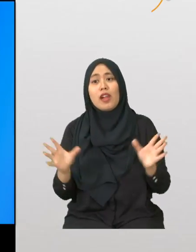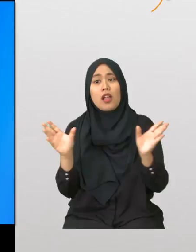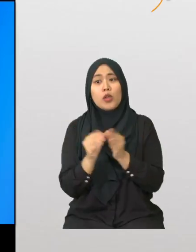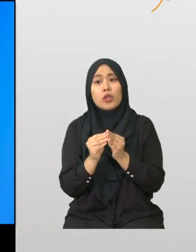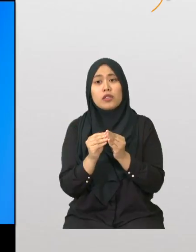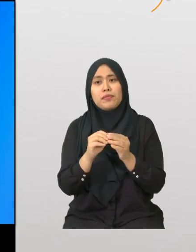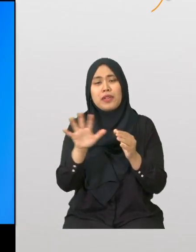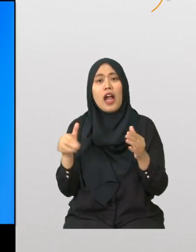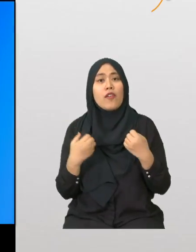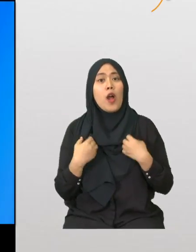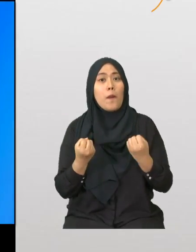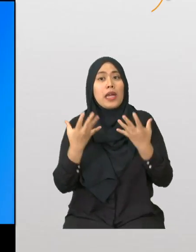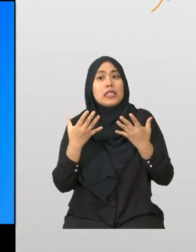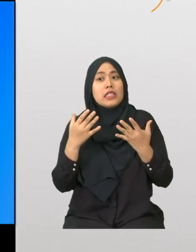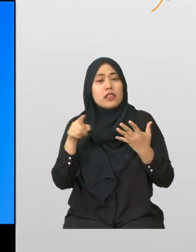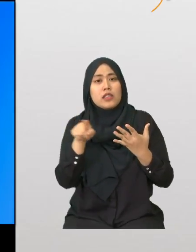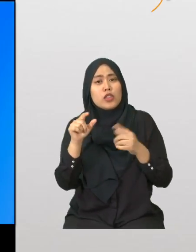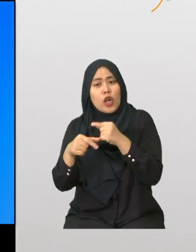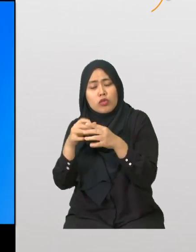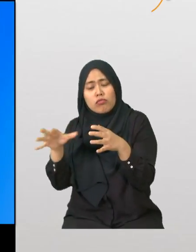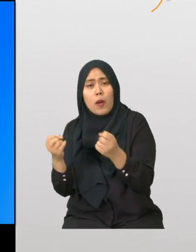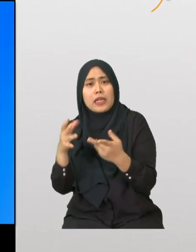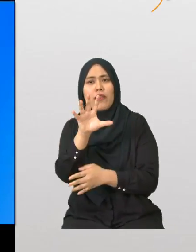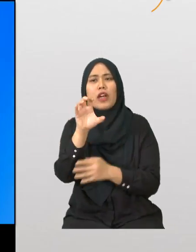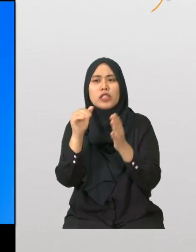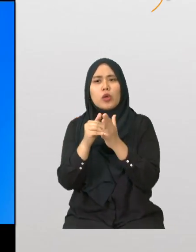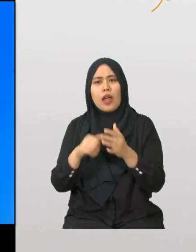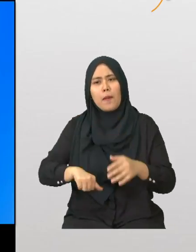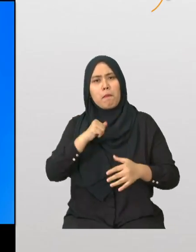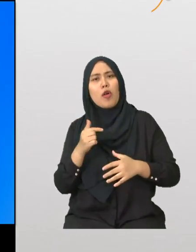Merdeka generation today, and I'm proud to be one of them.